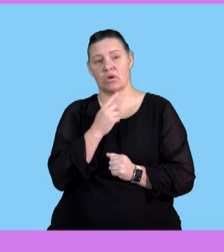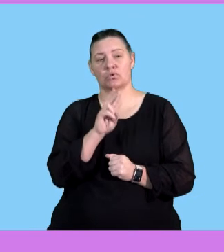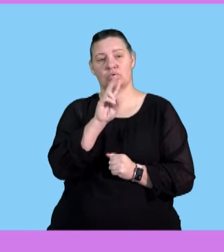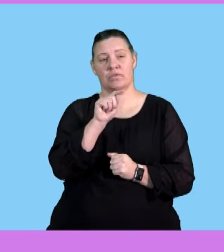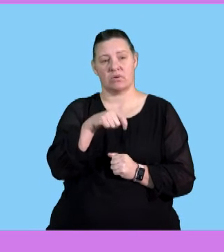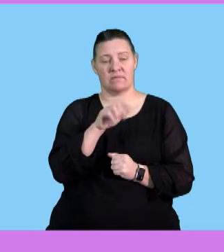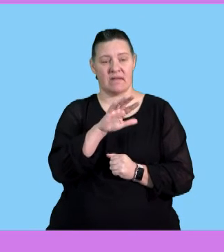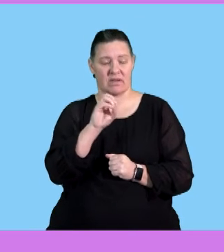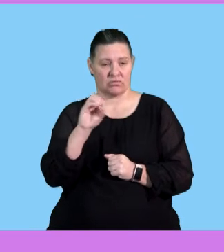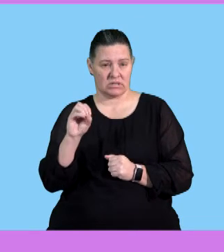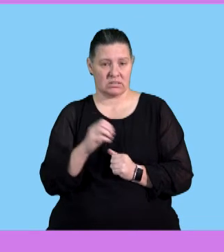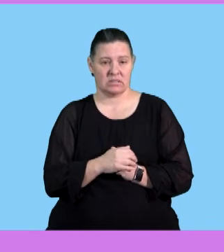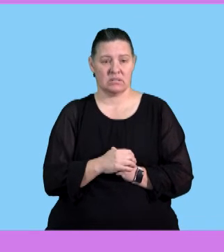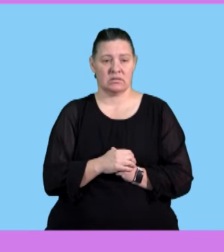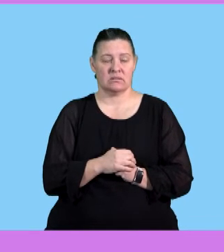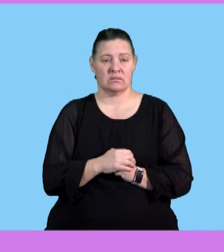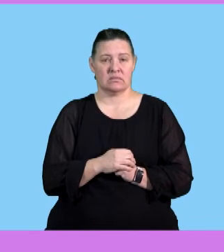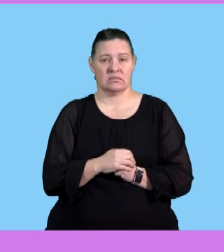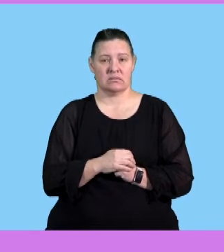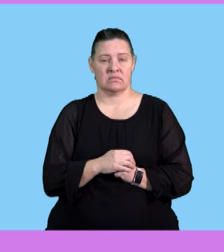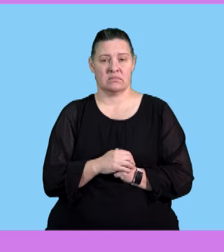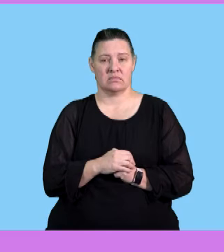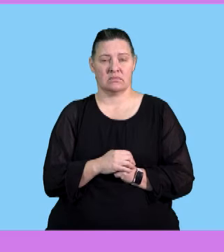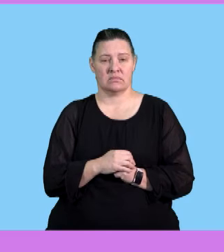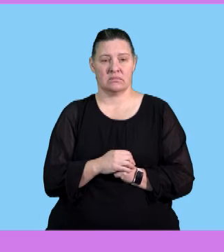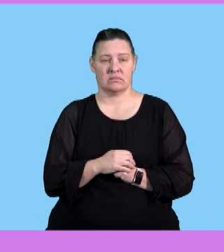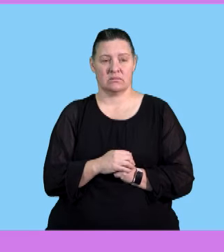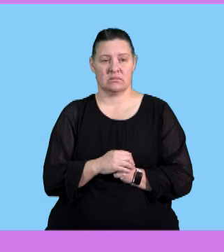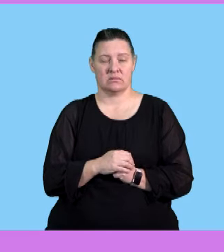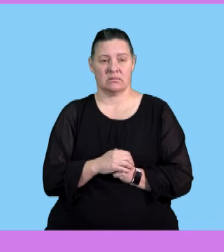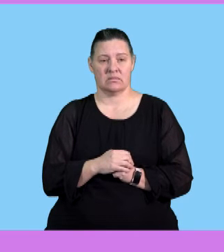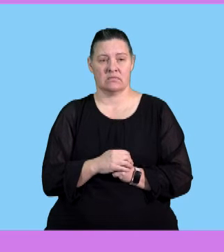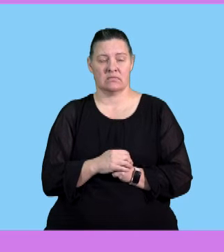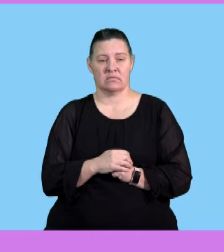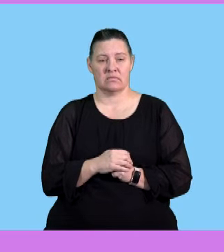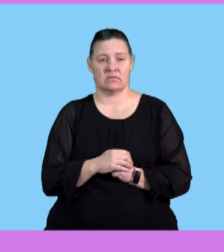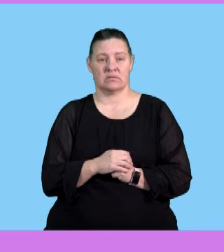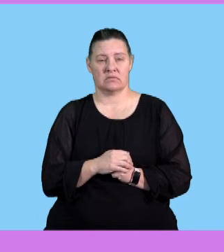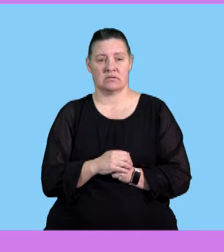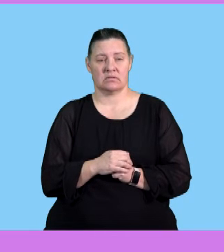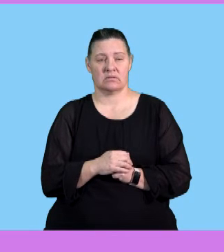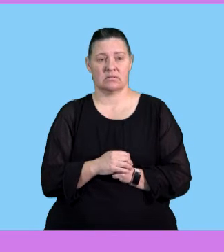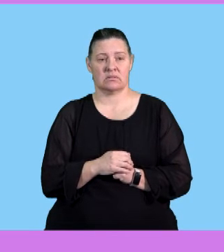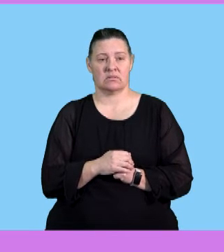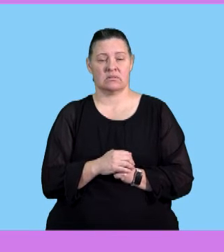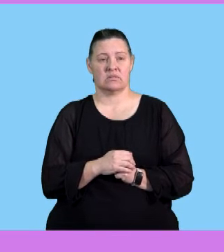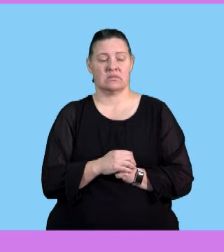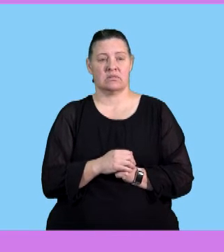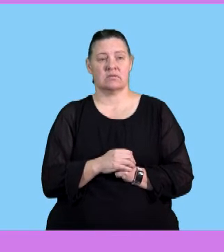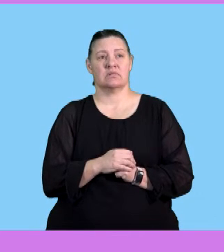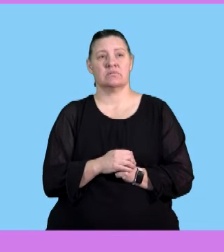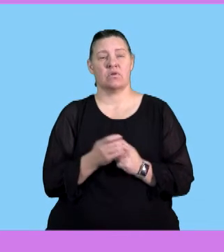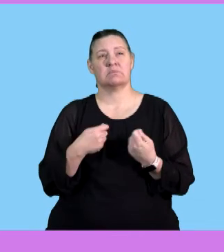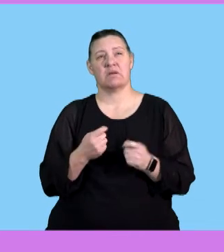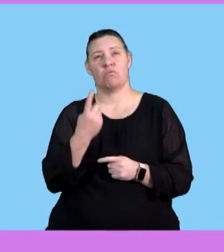we're going to say the 2,500 that she can do 3 dresses with.